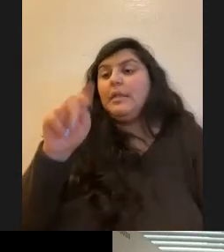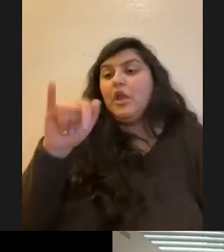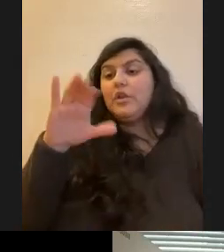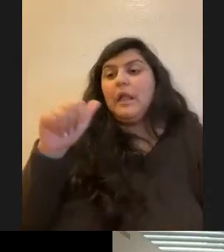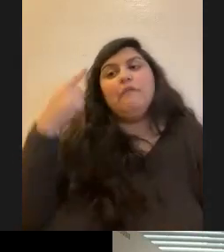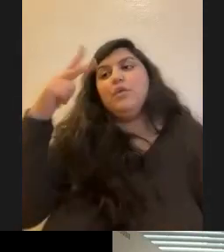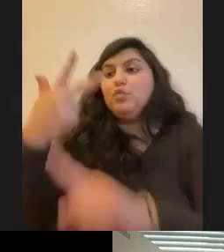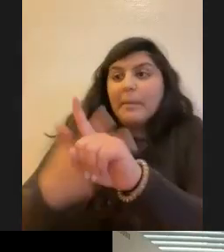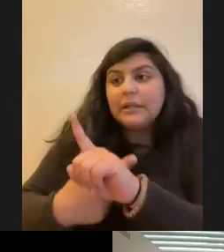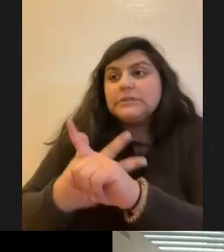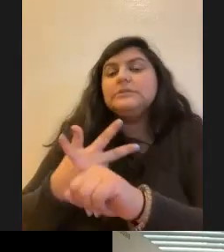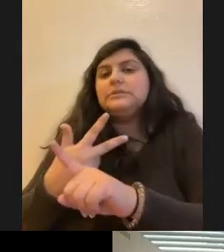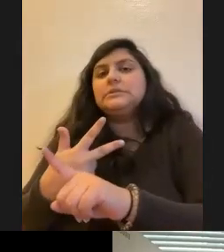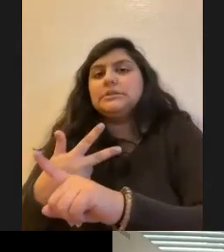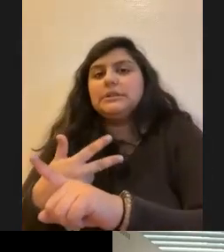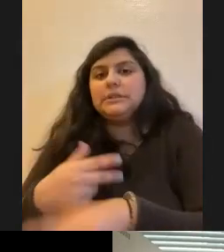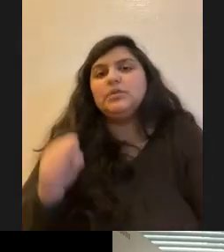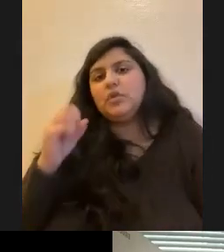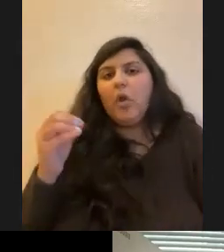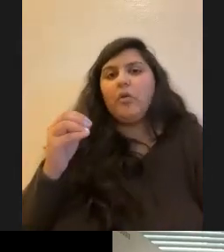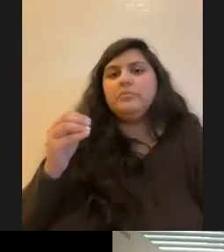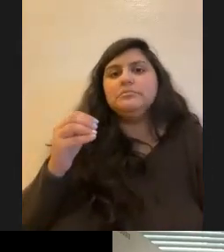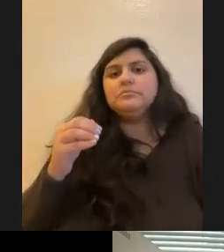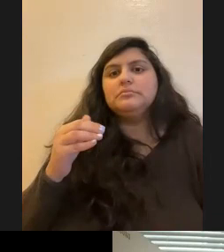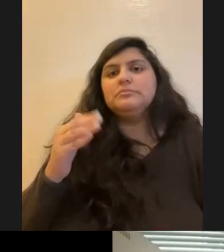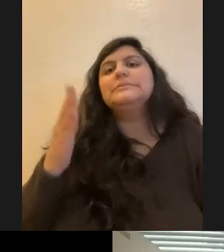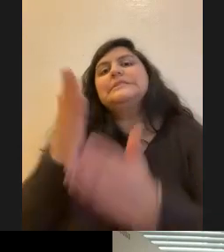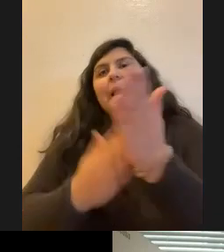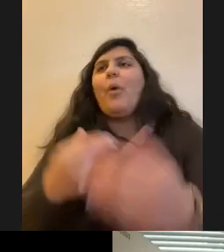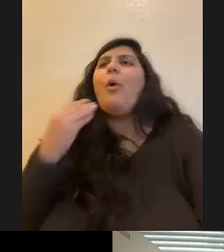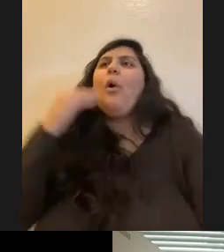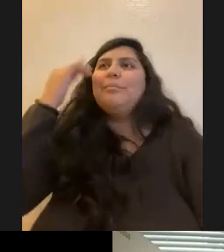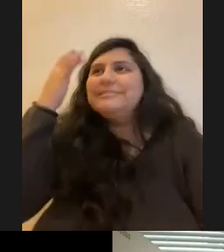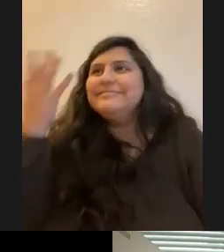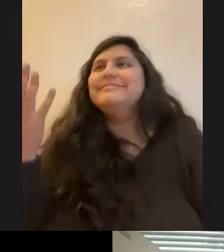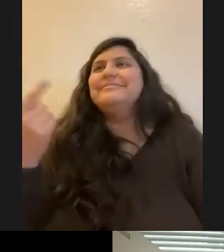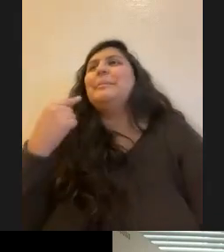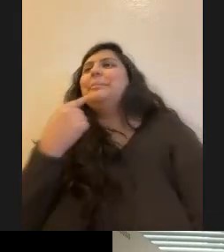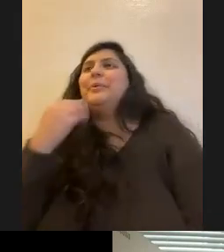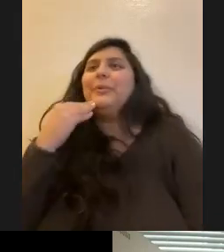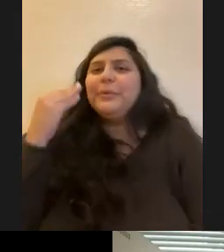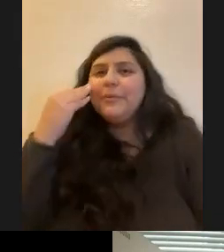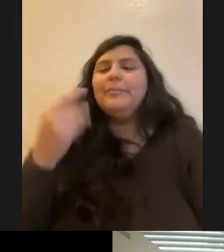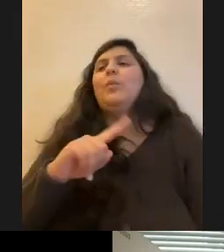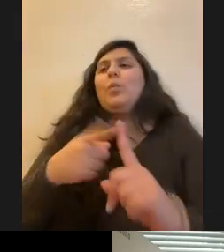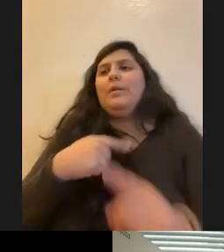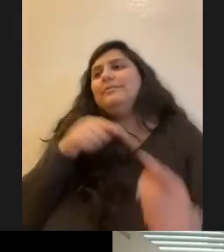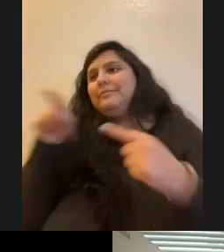time. So yeah, there's definitely like some homesickness that can, especially like when I'm in Antarctica,